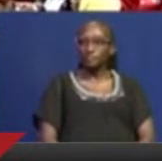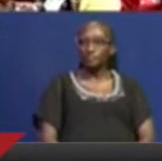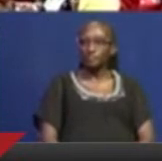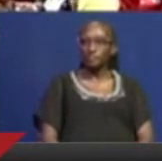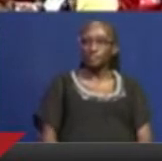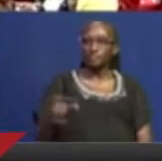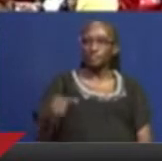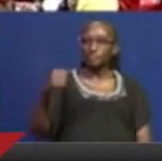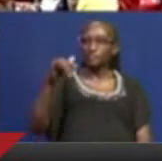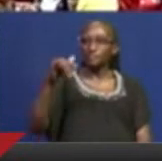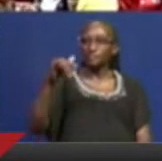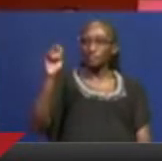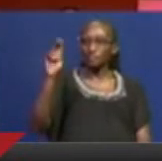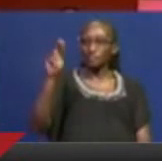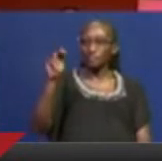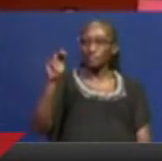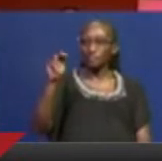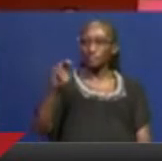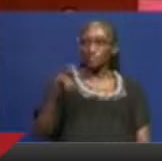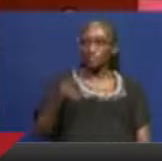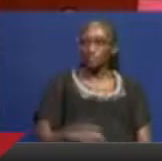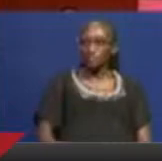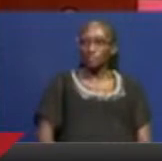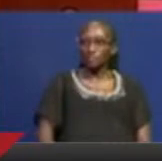Bondo, Gideon Ochanda.